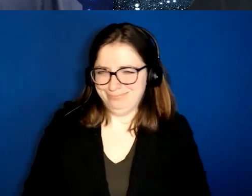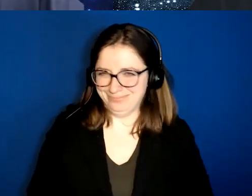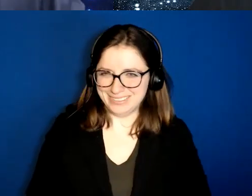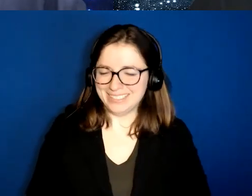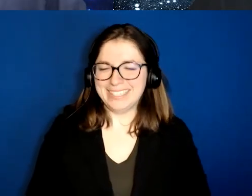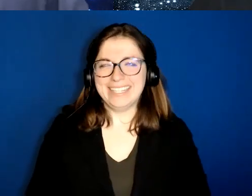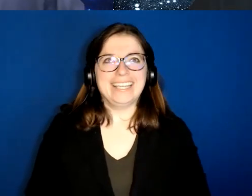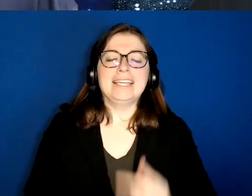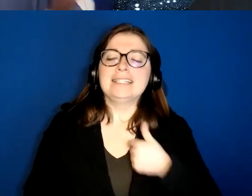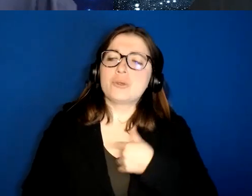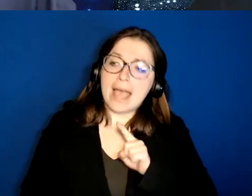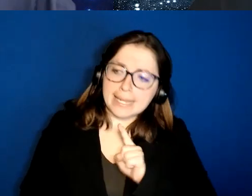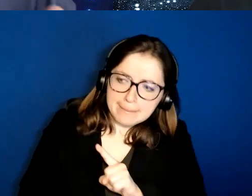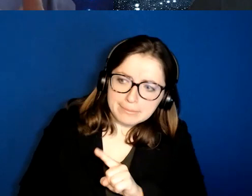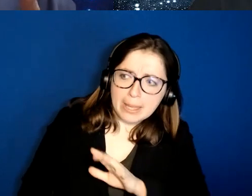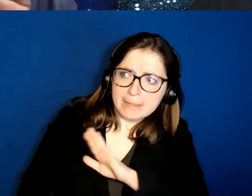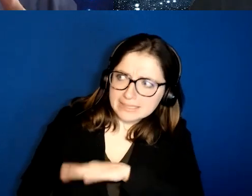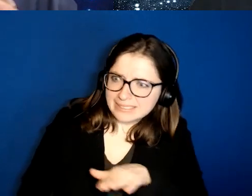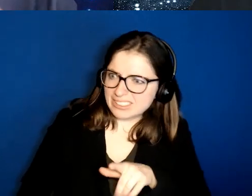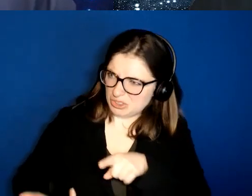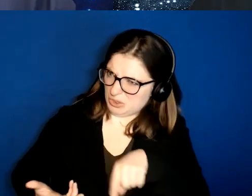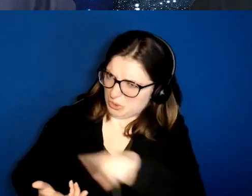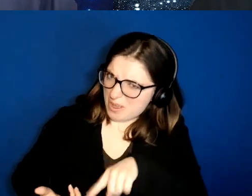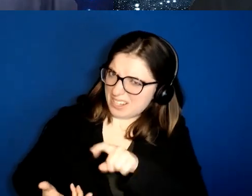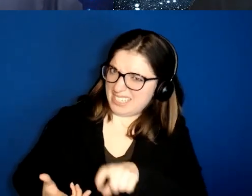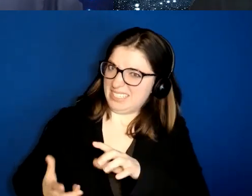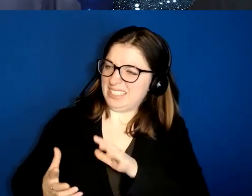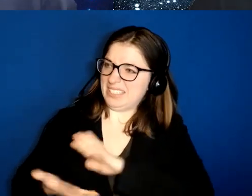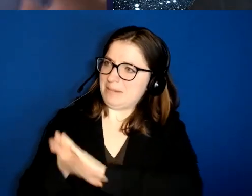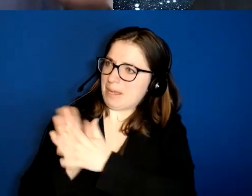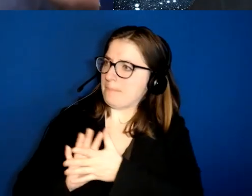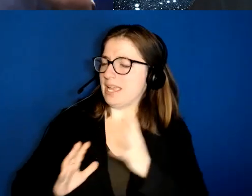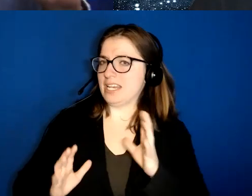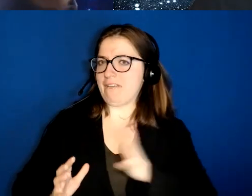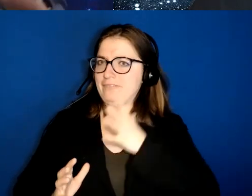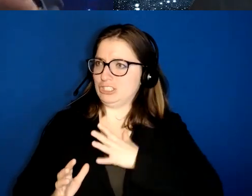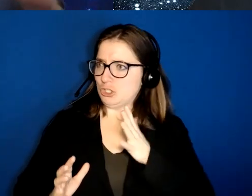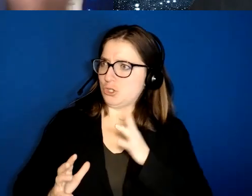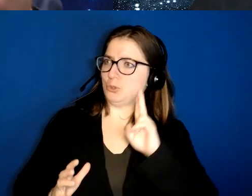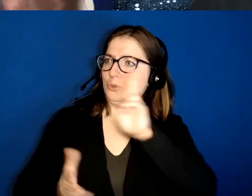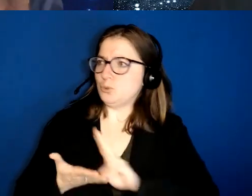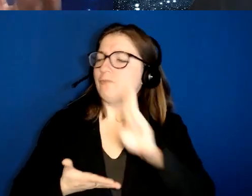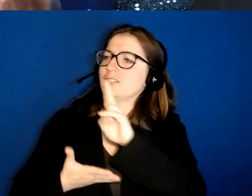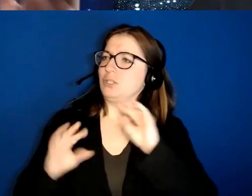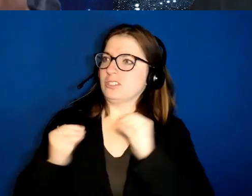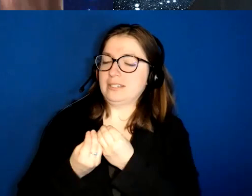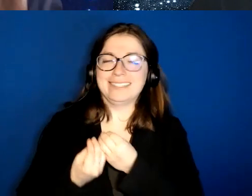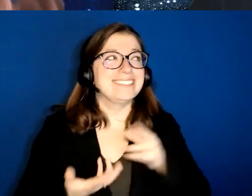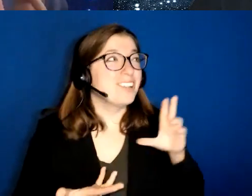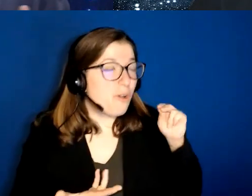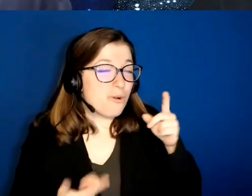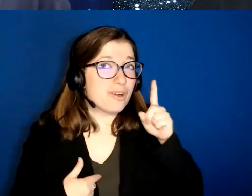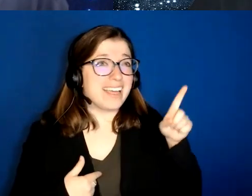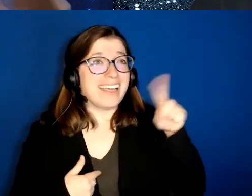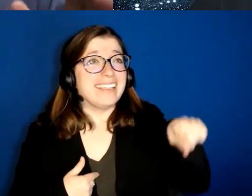I came to him. I said, you guys need to become an official university organization. They said, I don't know. They think we're hackers. They're really